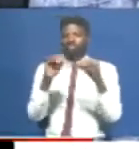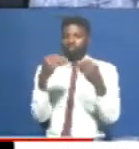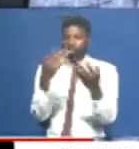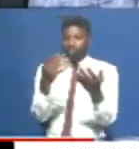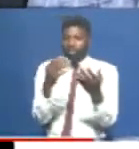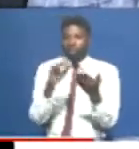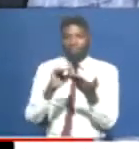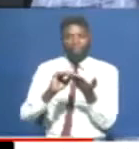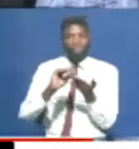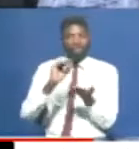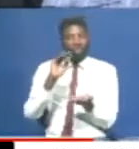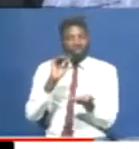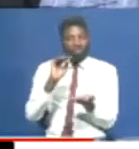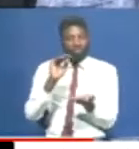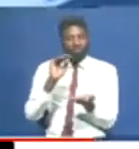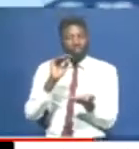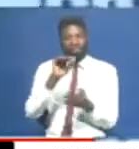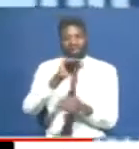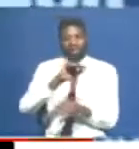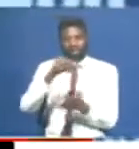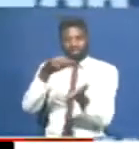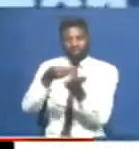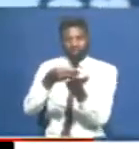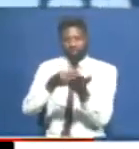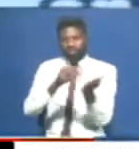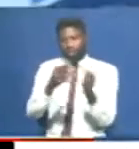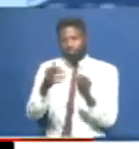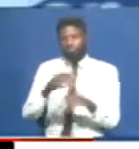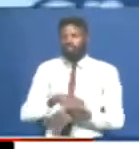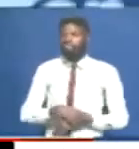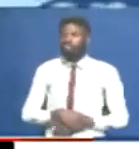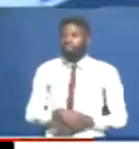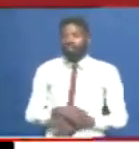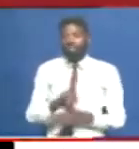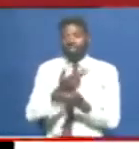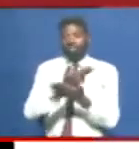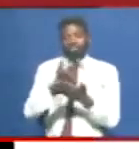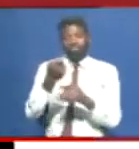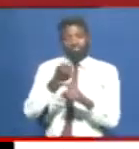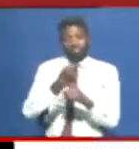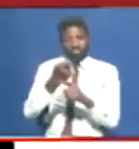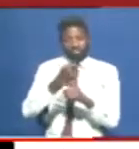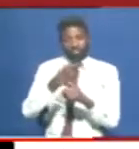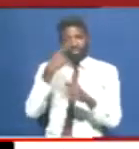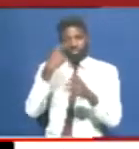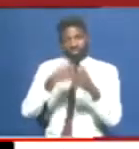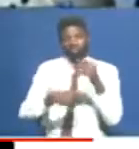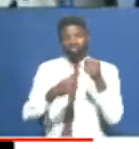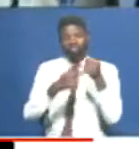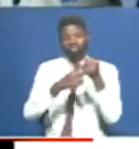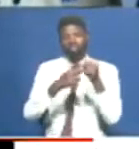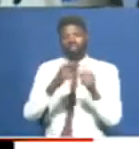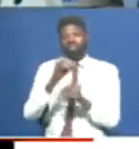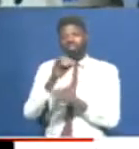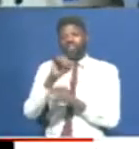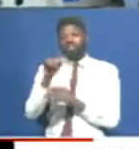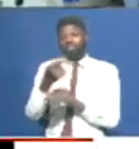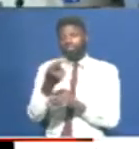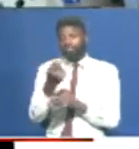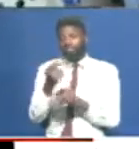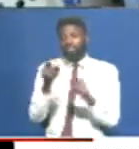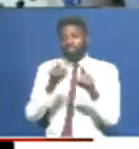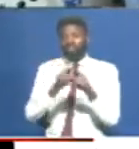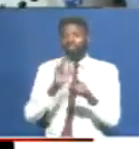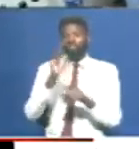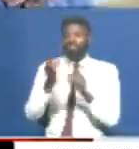especially on finance. The three-week training will cost 700,000 shillings, with plans to roll it out in